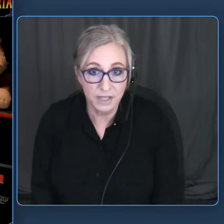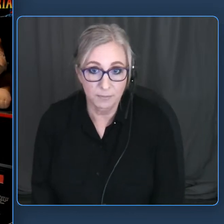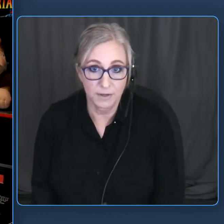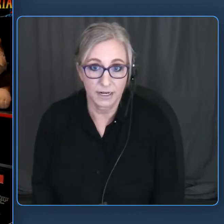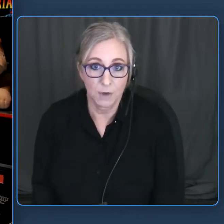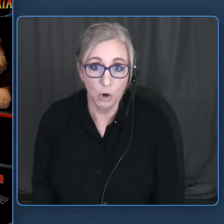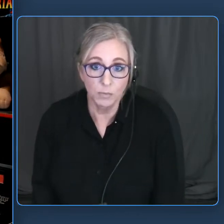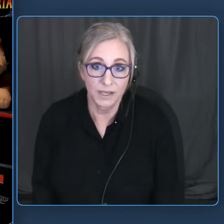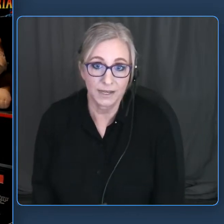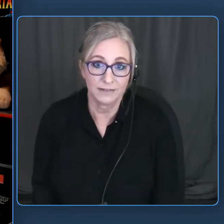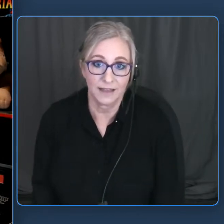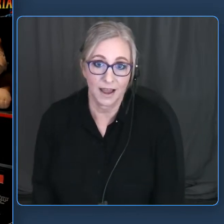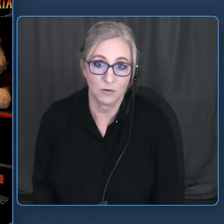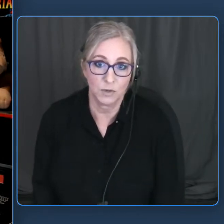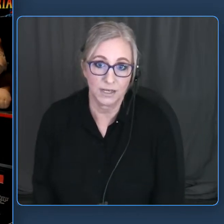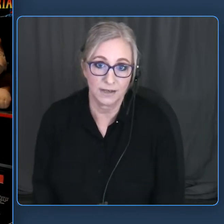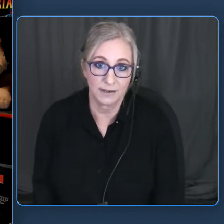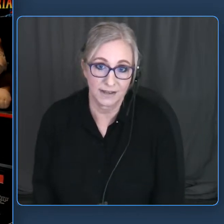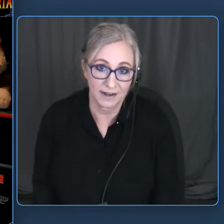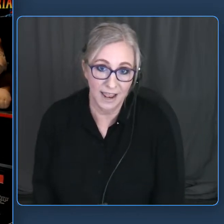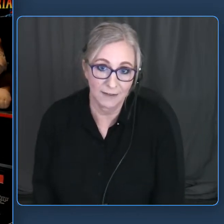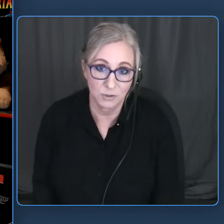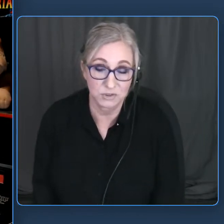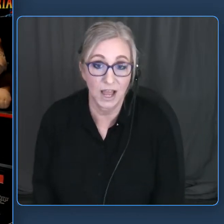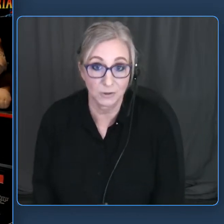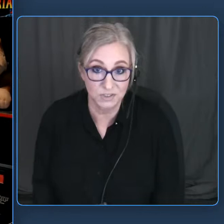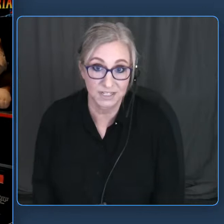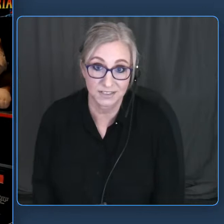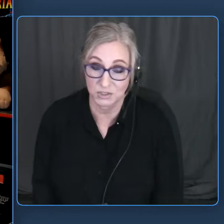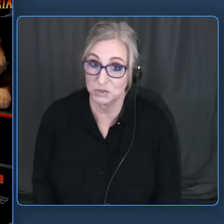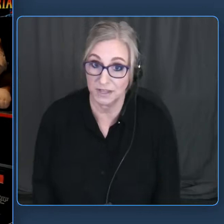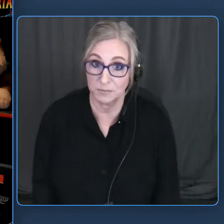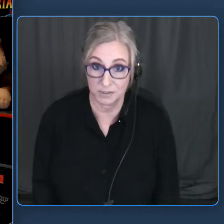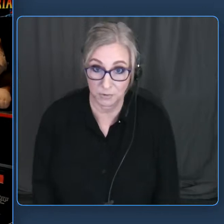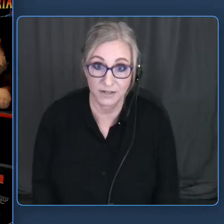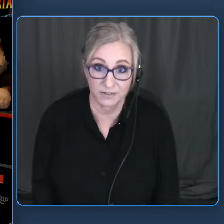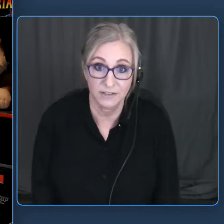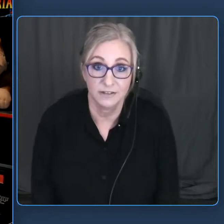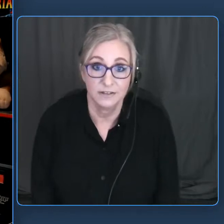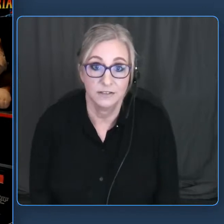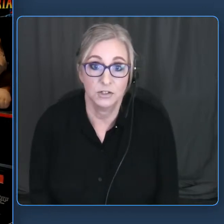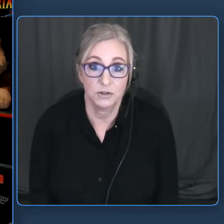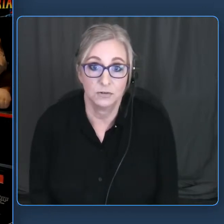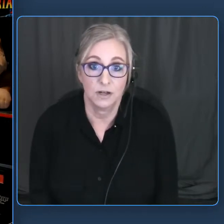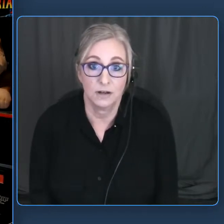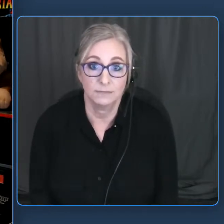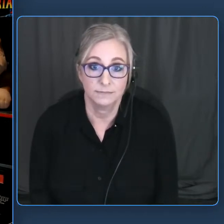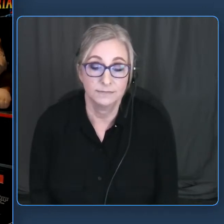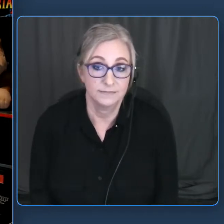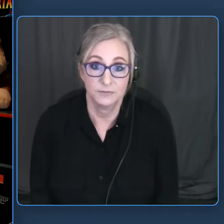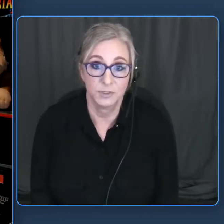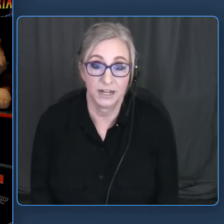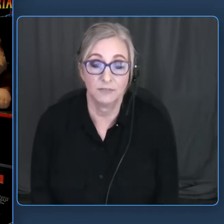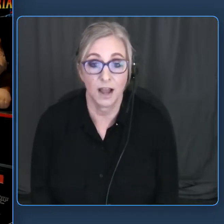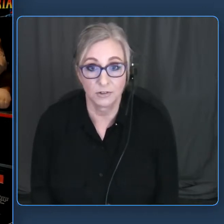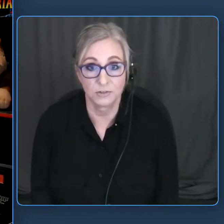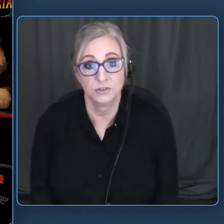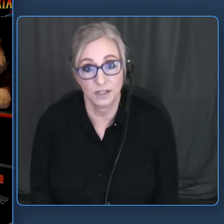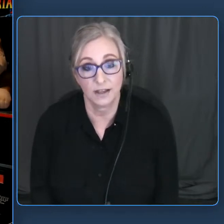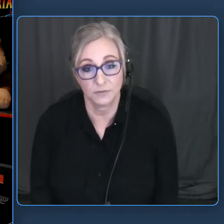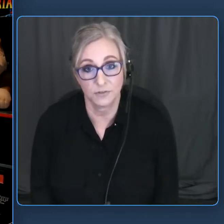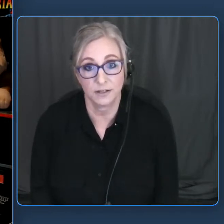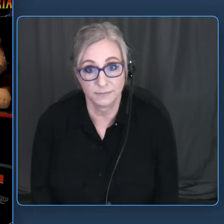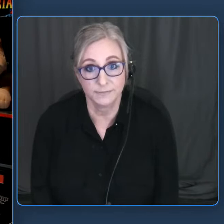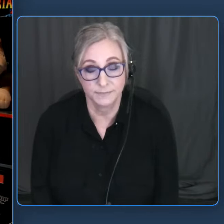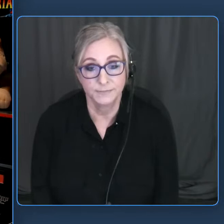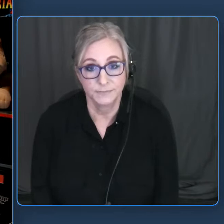have an answer for that, but I'm hoping that we can have those goggles tested soon. That would be great. If we could have goggles